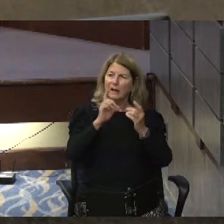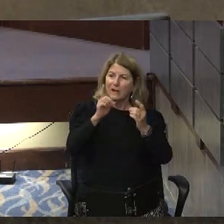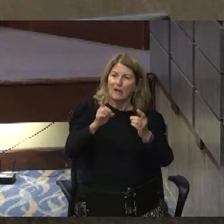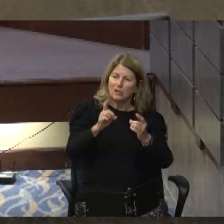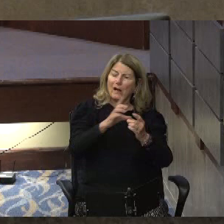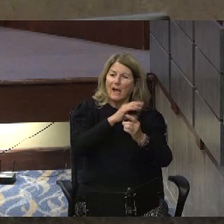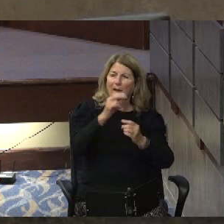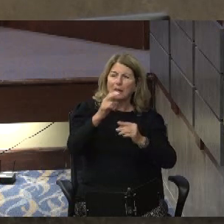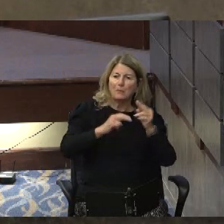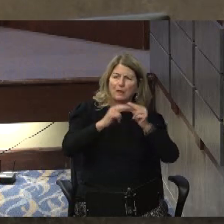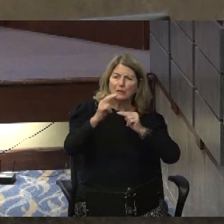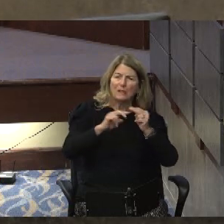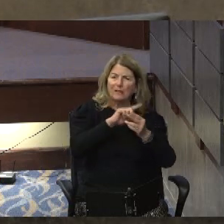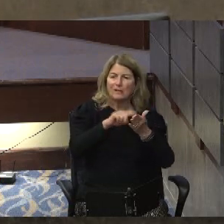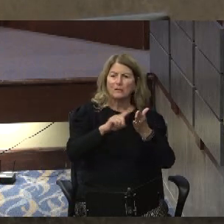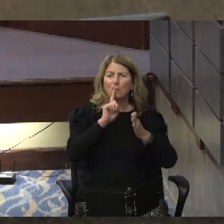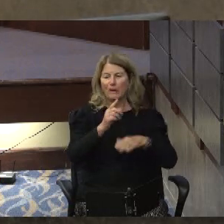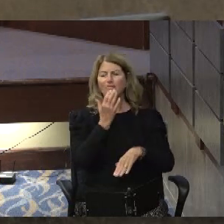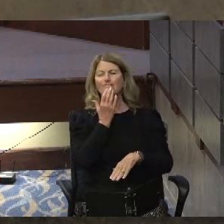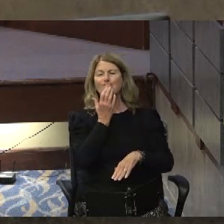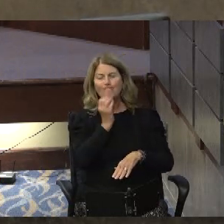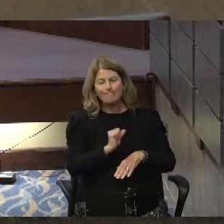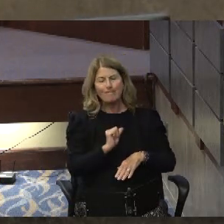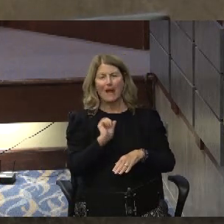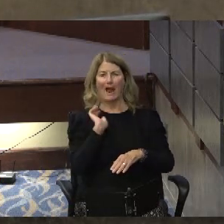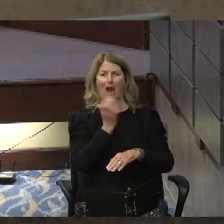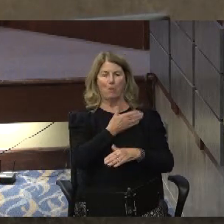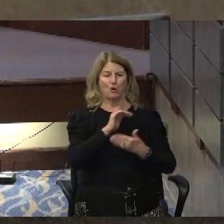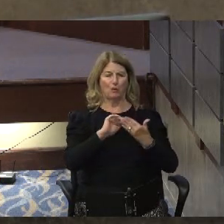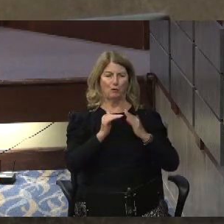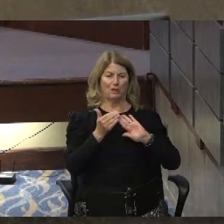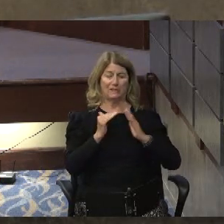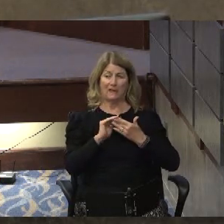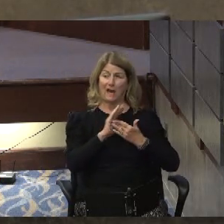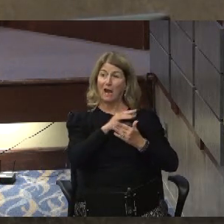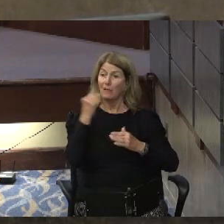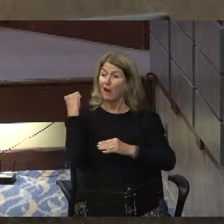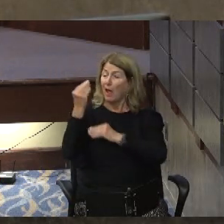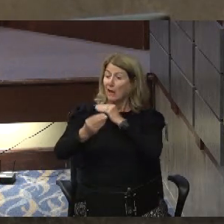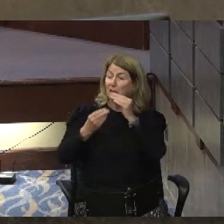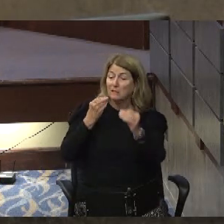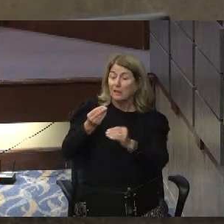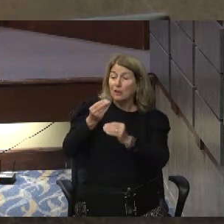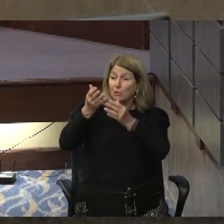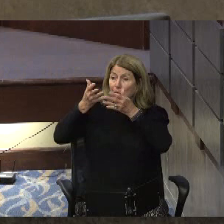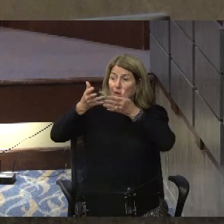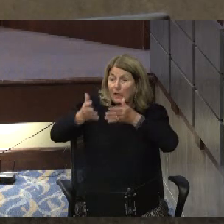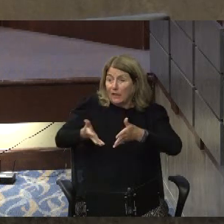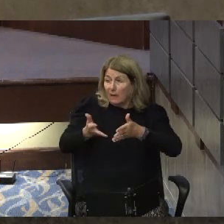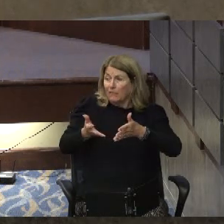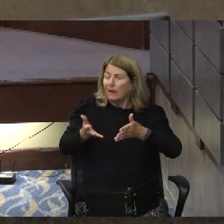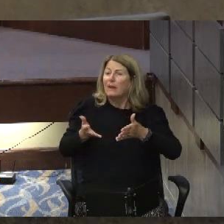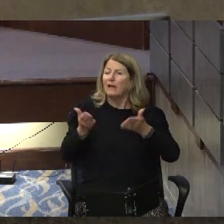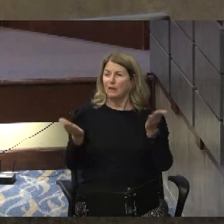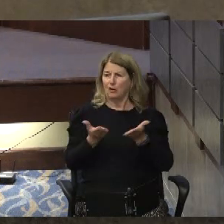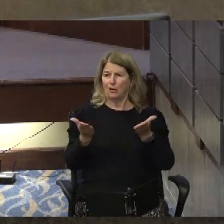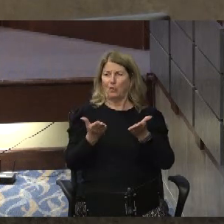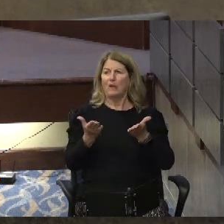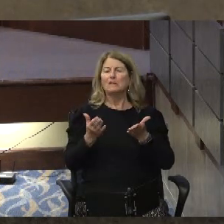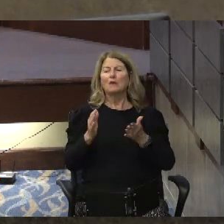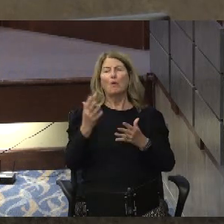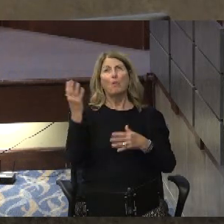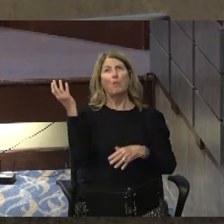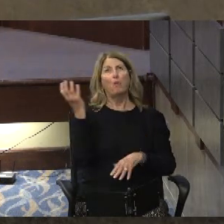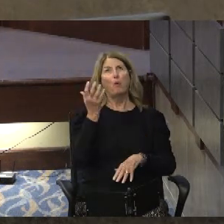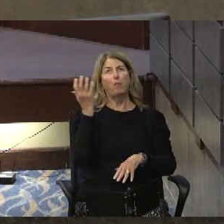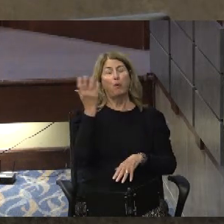gem in our community. And the legacy that you leave behind in this career is remarkable. because